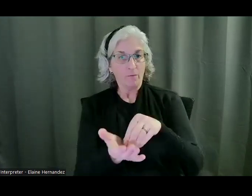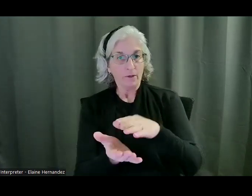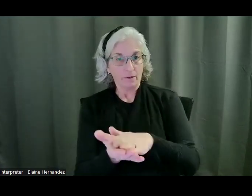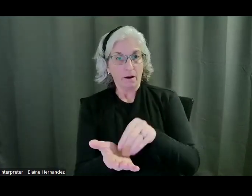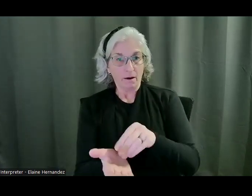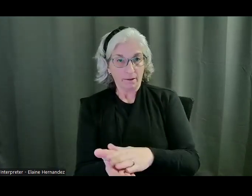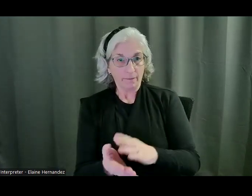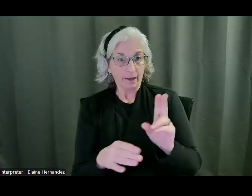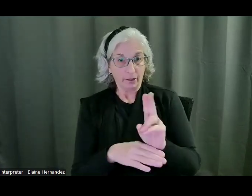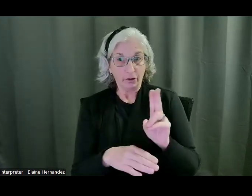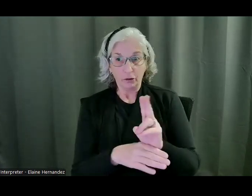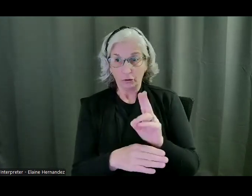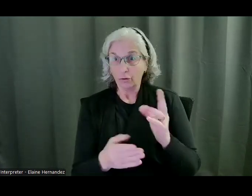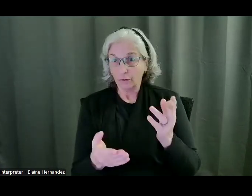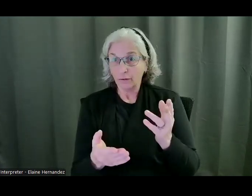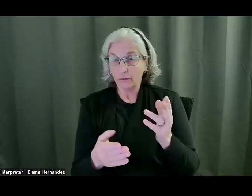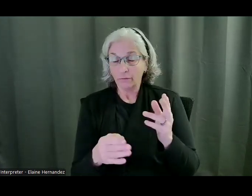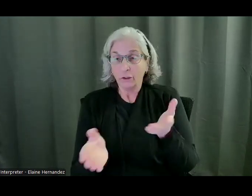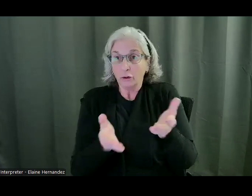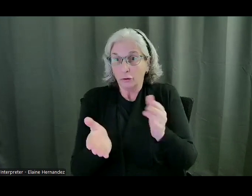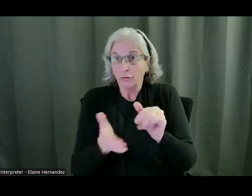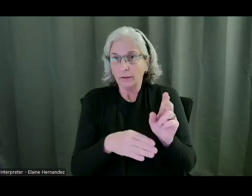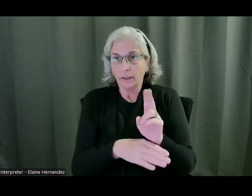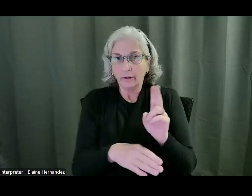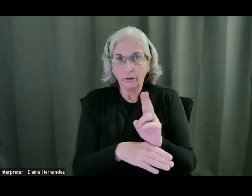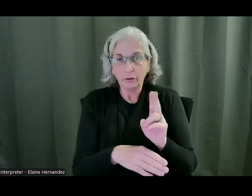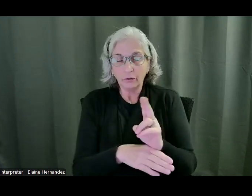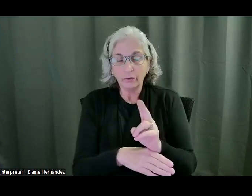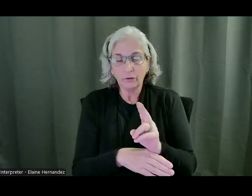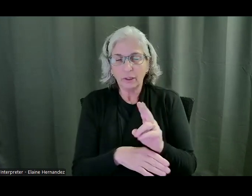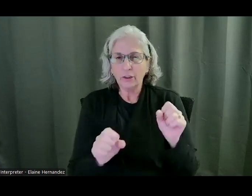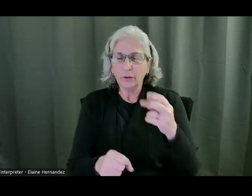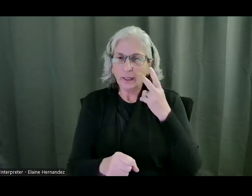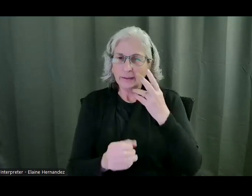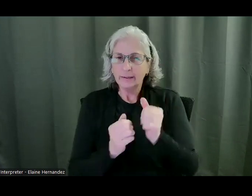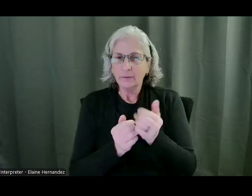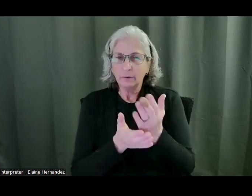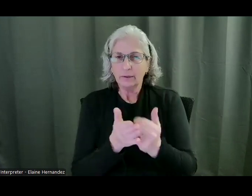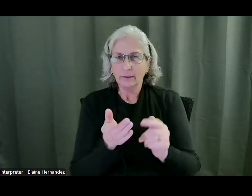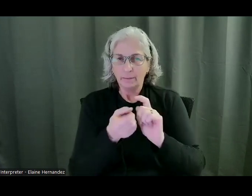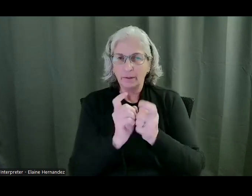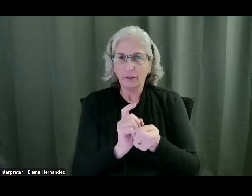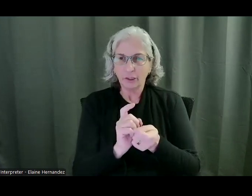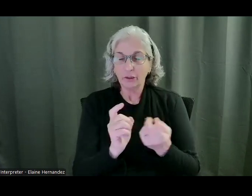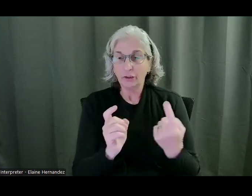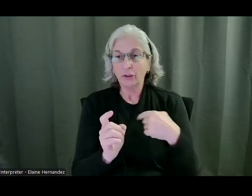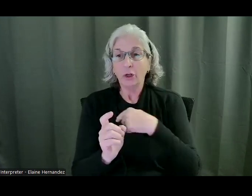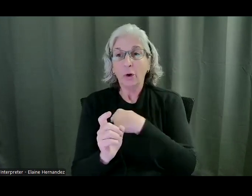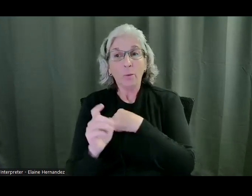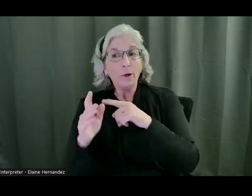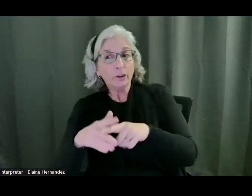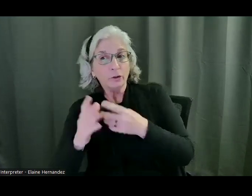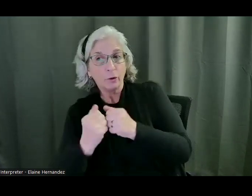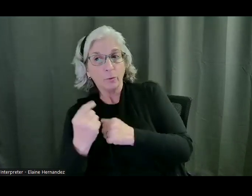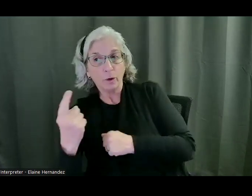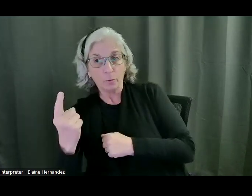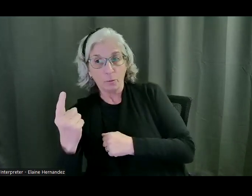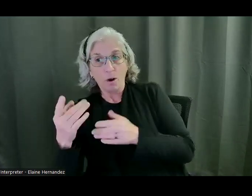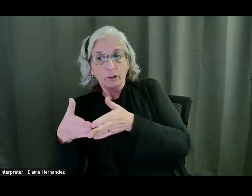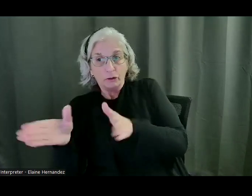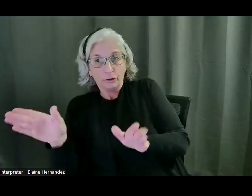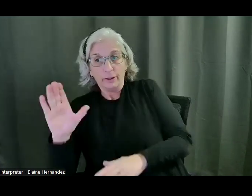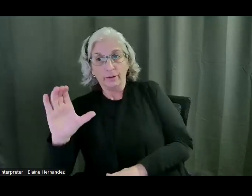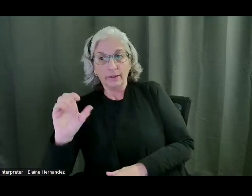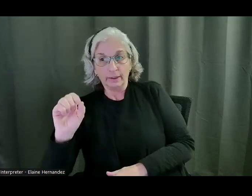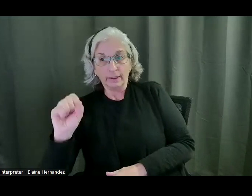used. And you'll see with some of the changes that we made, we've gone from like one generic CSS code